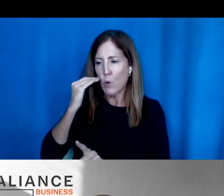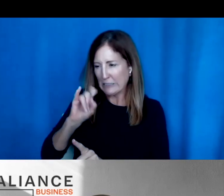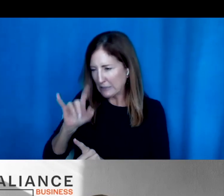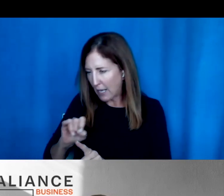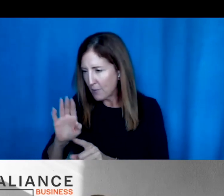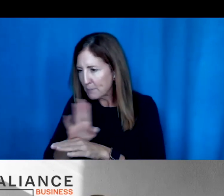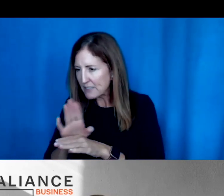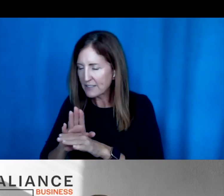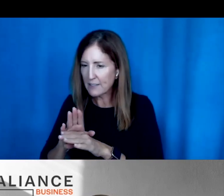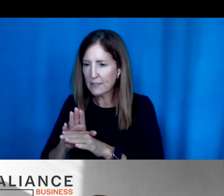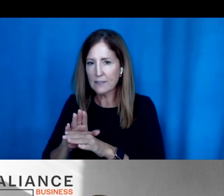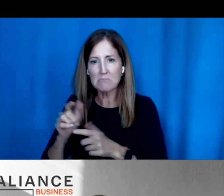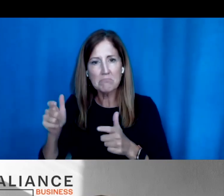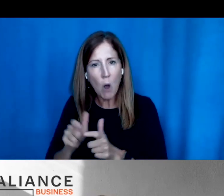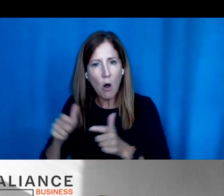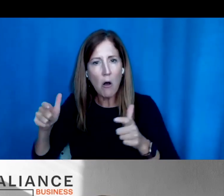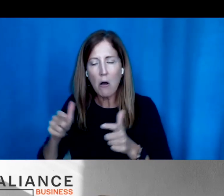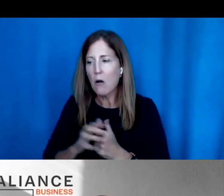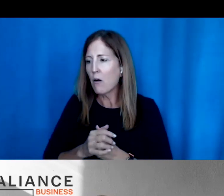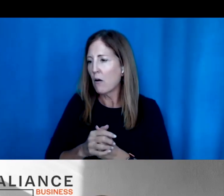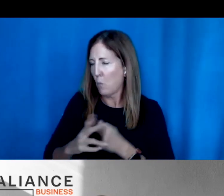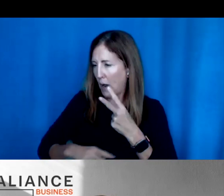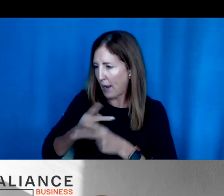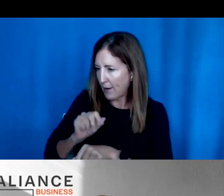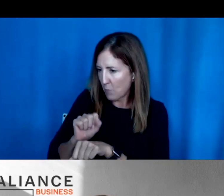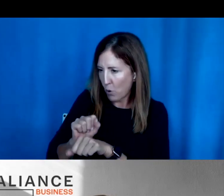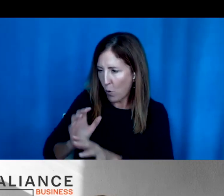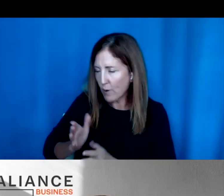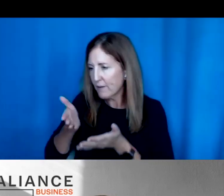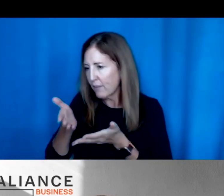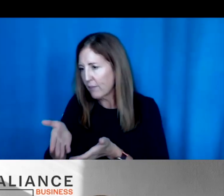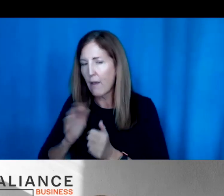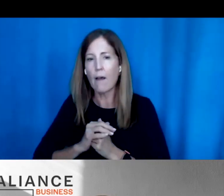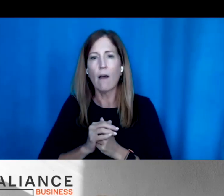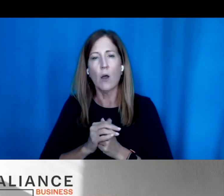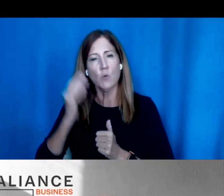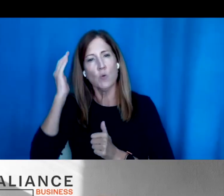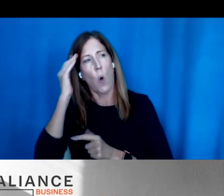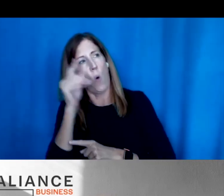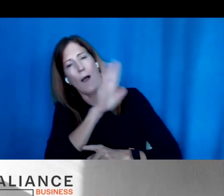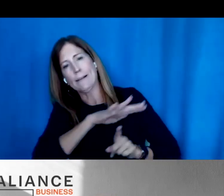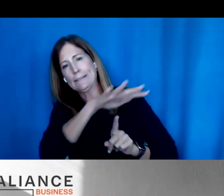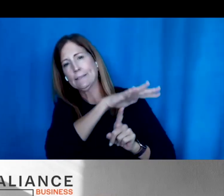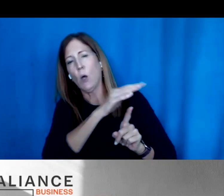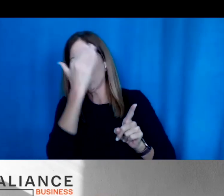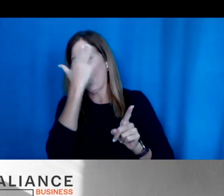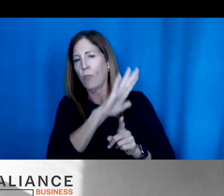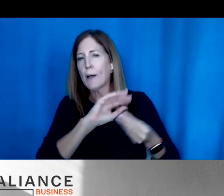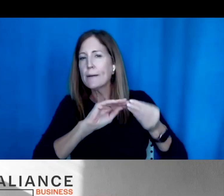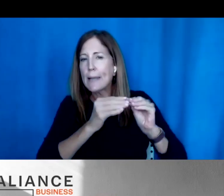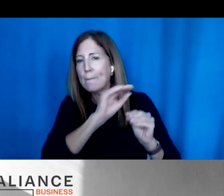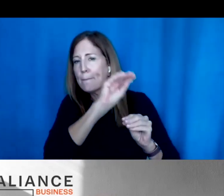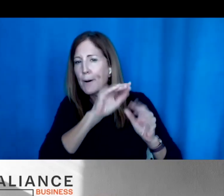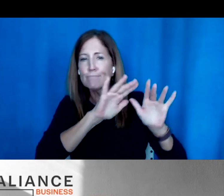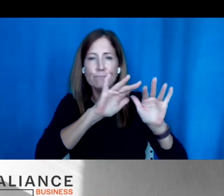business, what types of employees they have, that kind of thing. Just know the facts, know the statistics, know what you need to